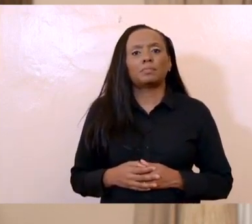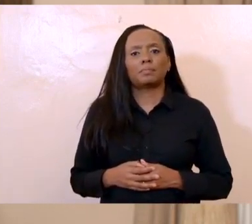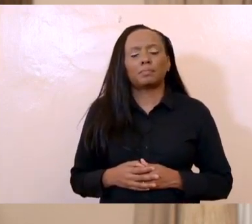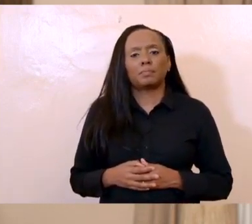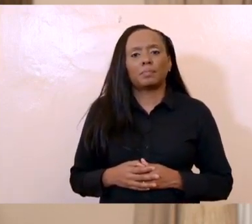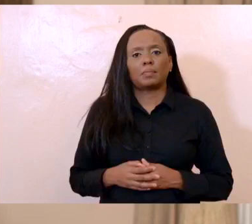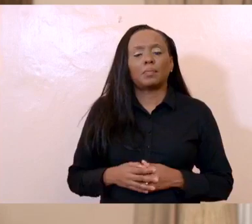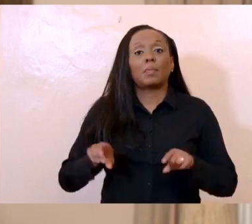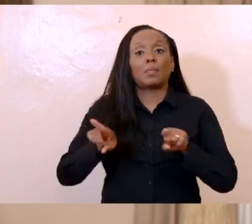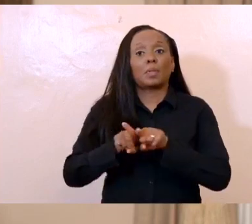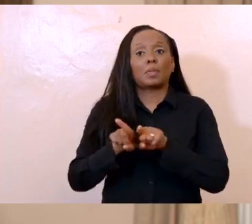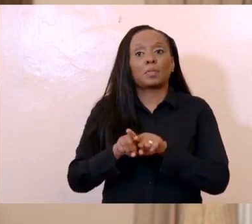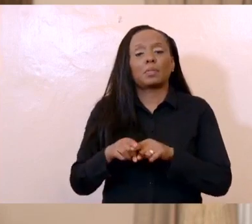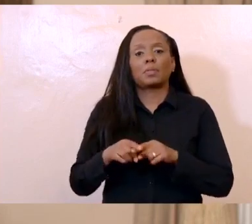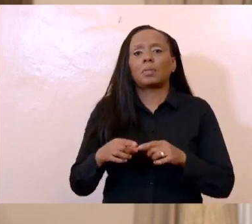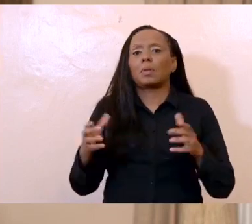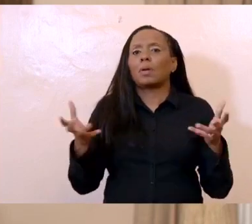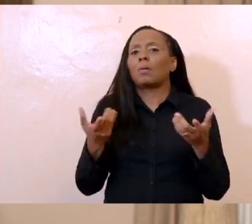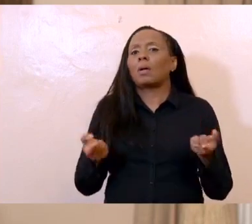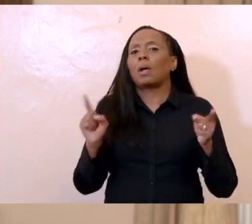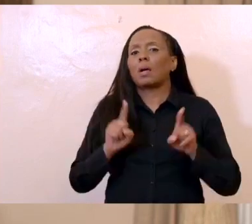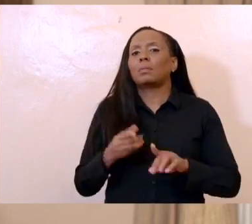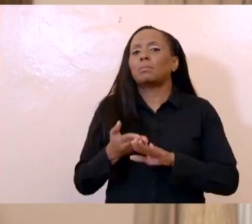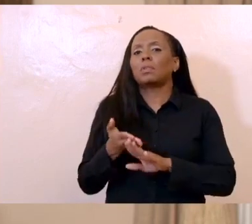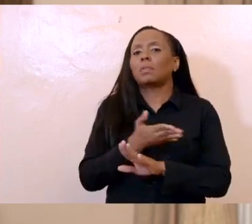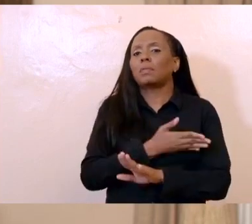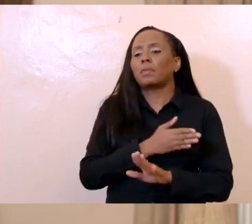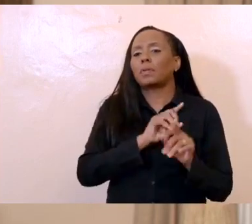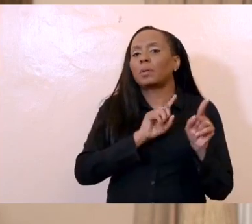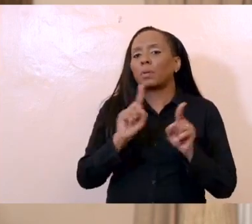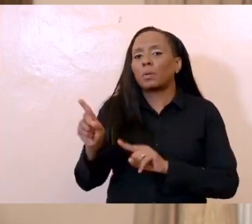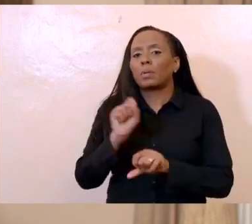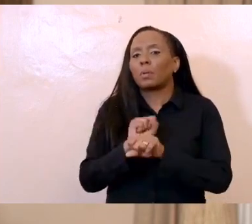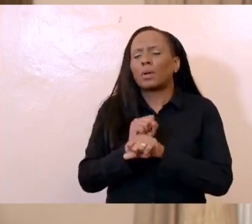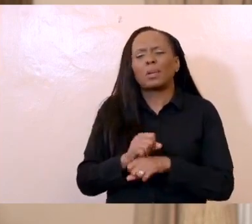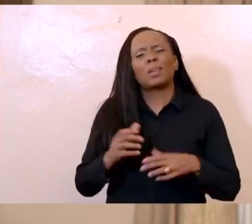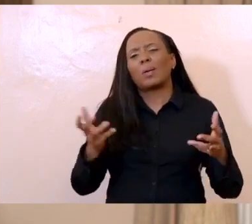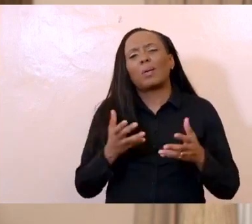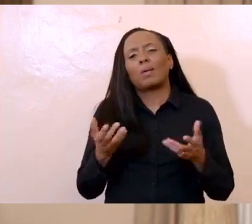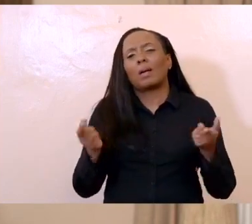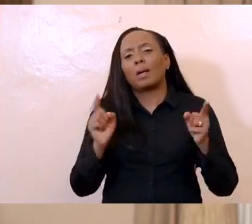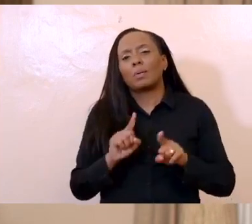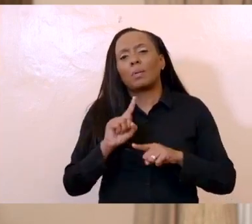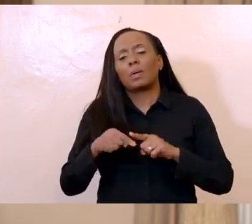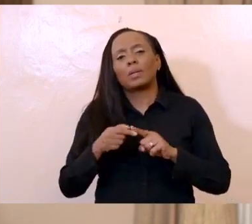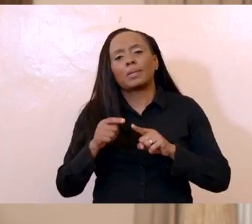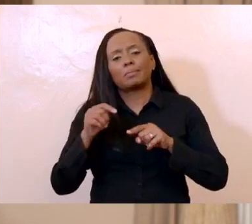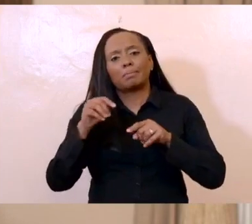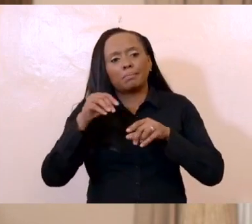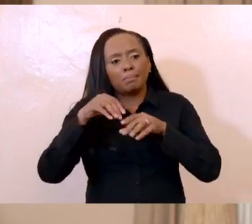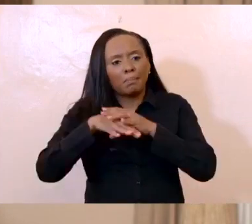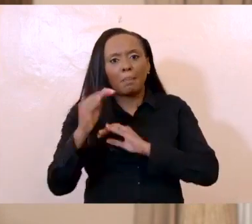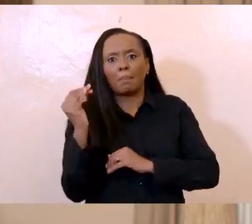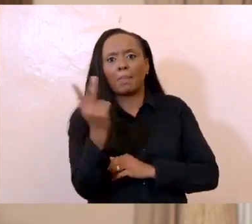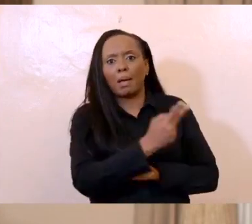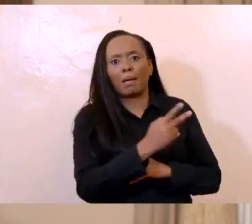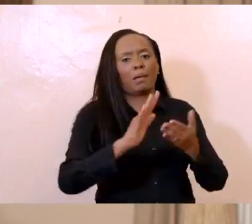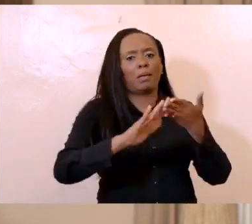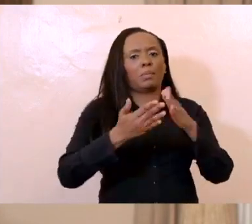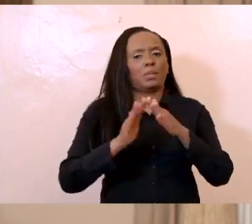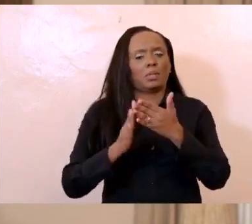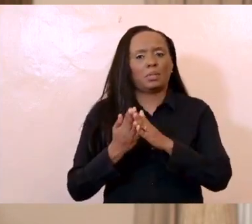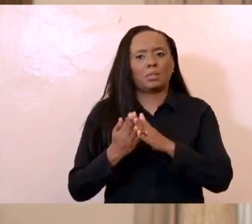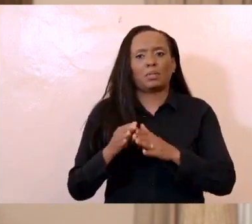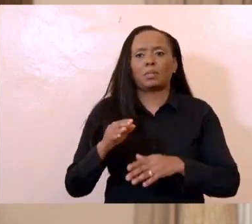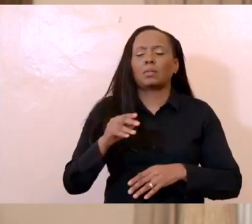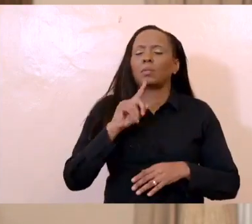happens before they come to work, what happens when they leave, what happens when they return to the community. And that is why it's important that